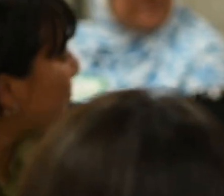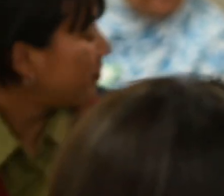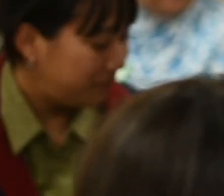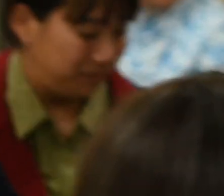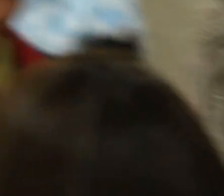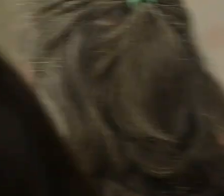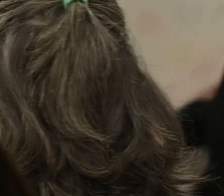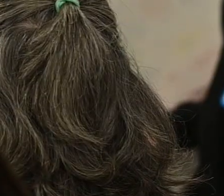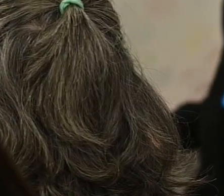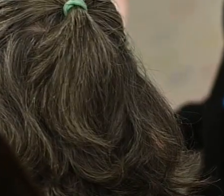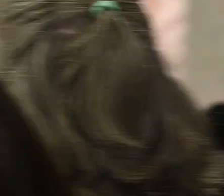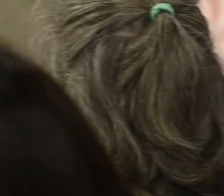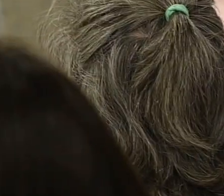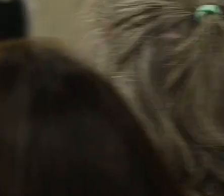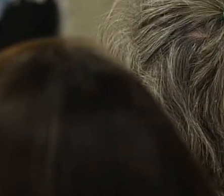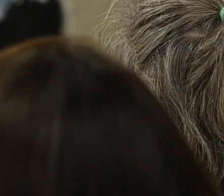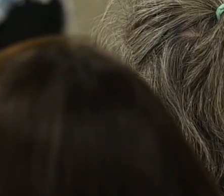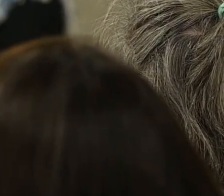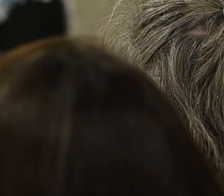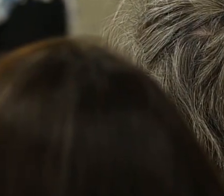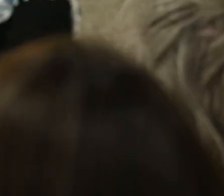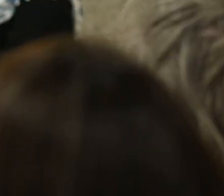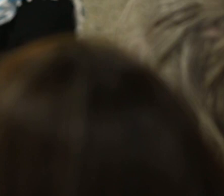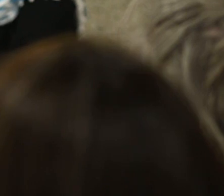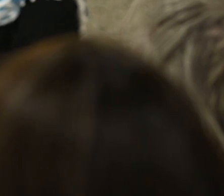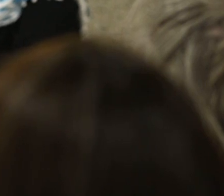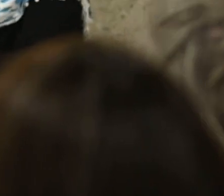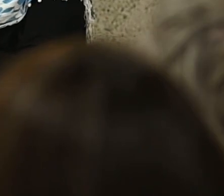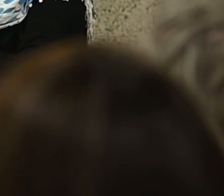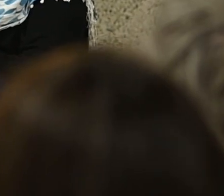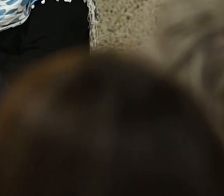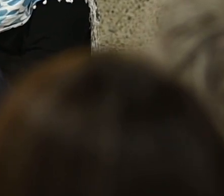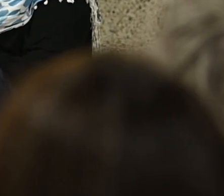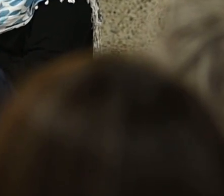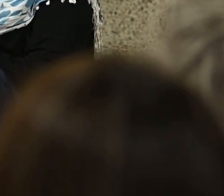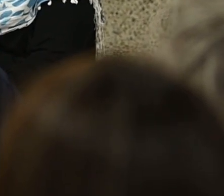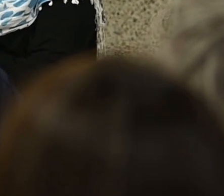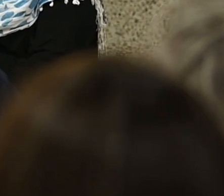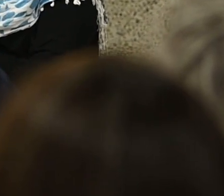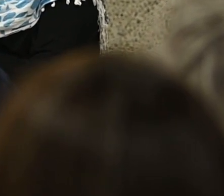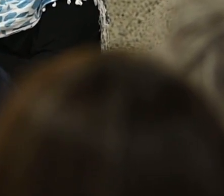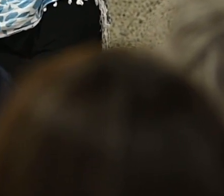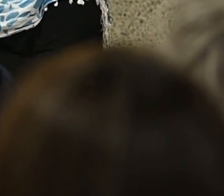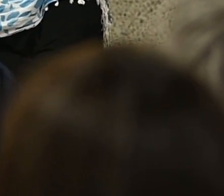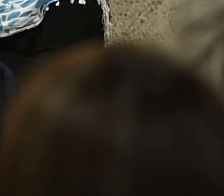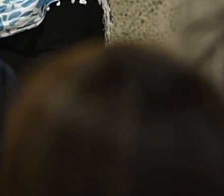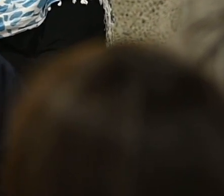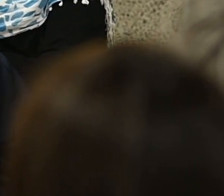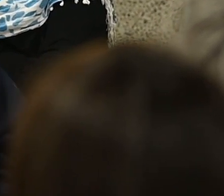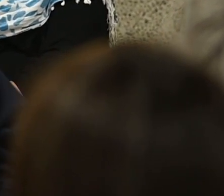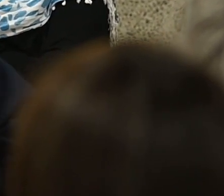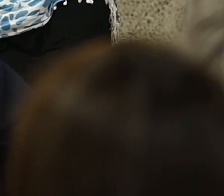I have elderly parents, so I need to. Please, no apologies. So, the ecosystem I chose was